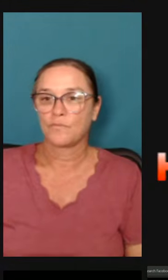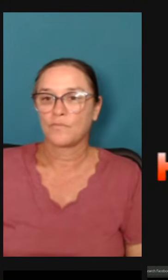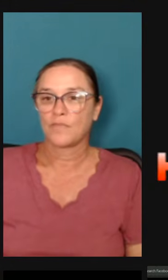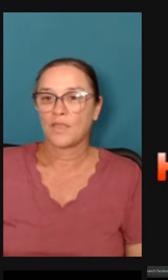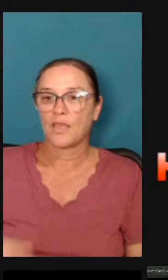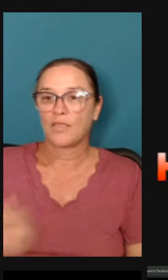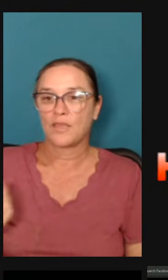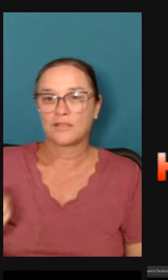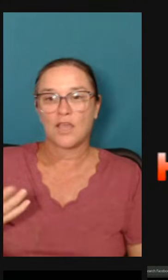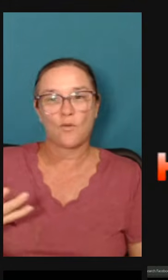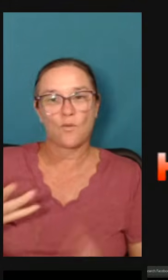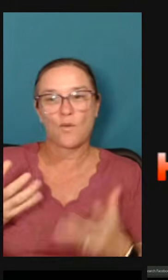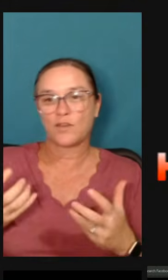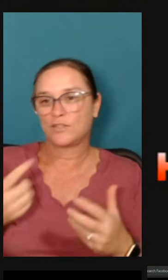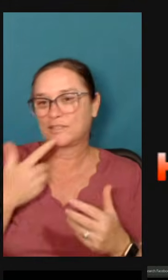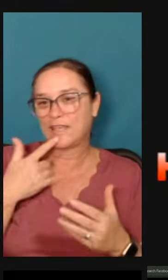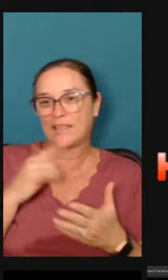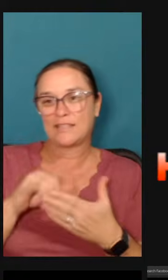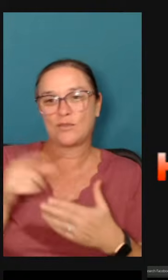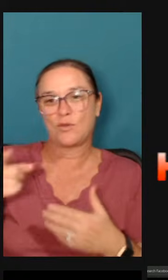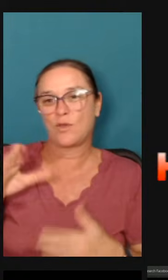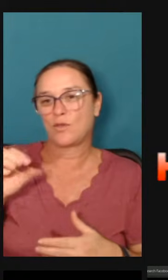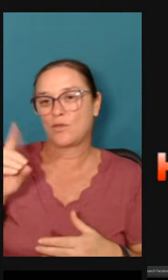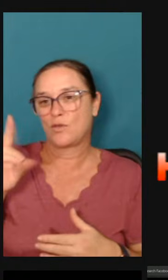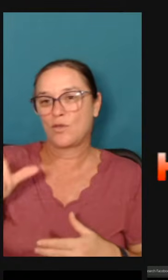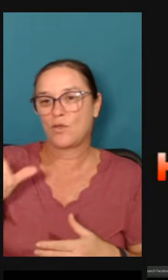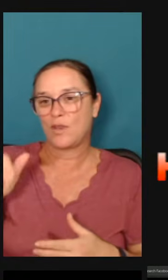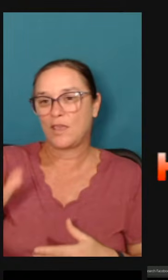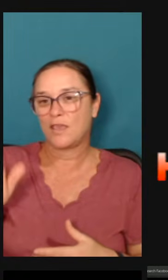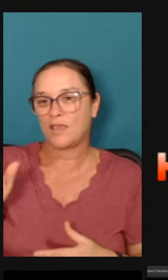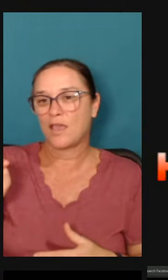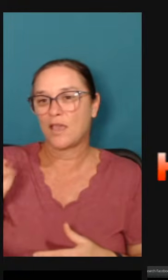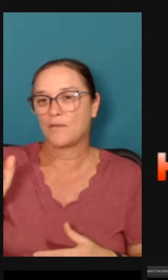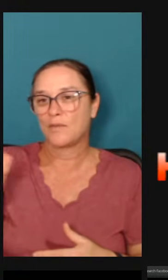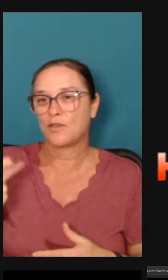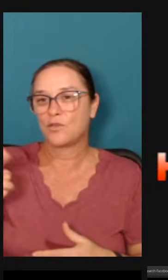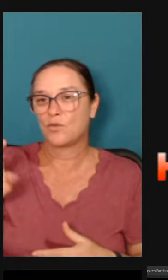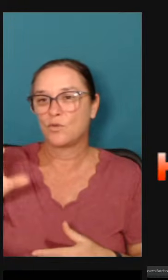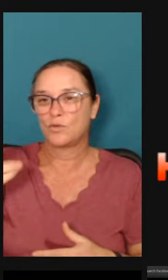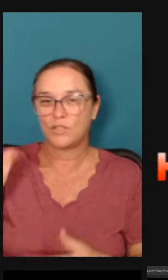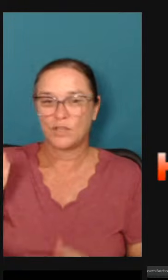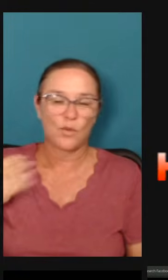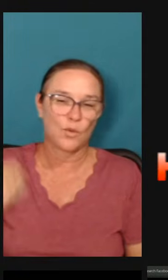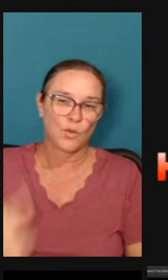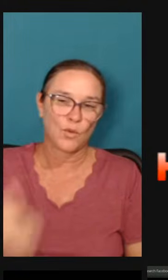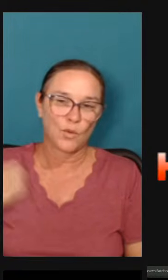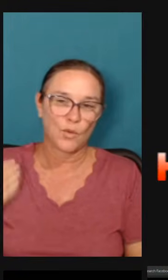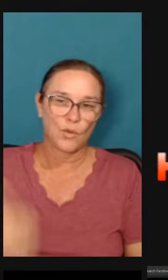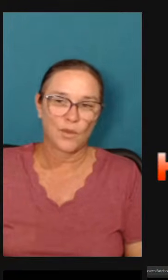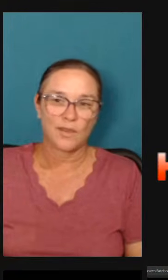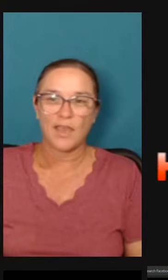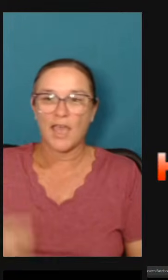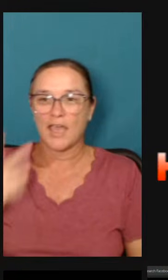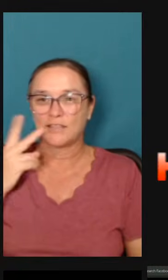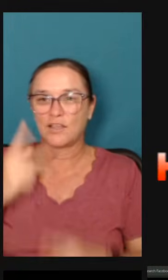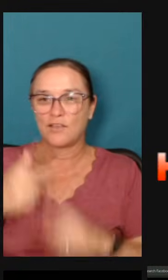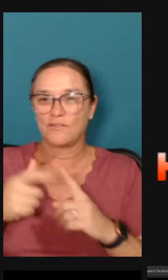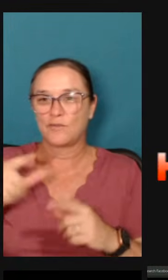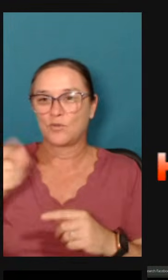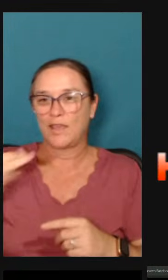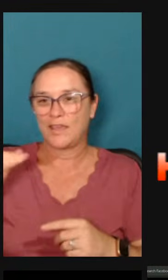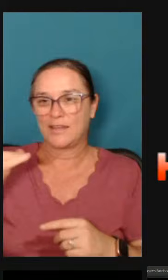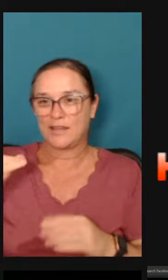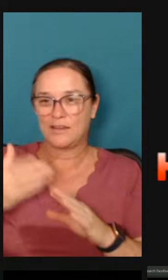just want to put this from Kota Yamaguchi because these are some of the most iconic shots. Like I've seen one of these from 2018, one of the golf shot ones,